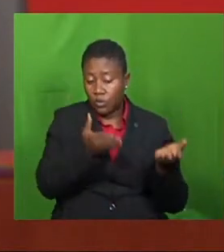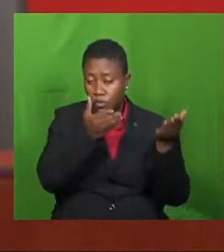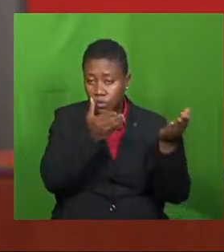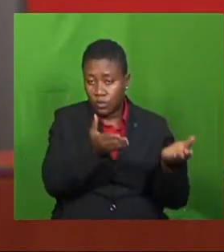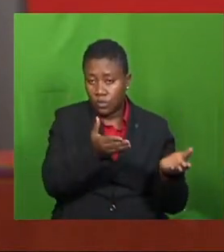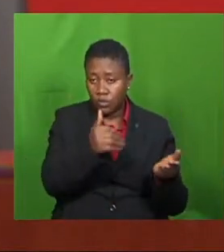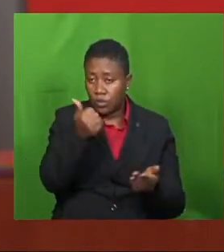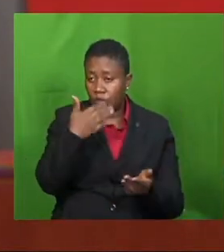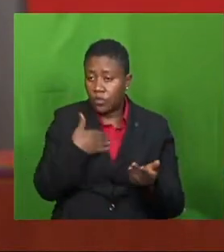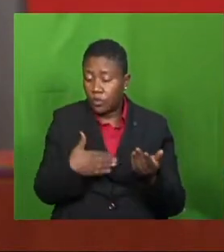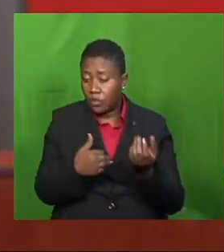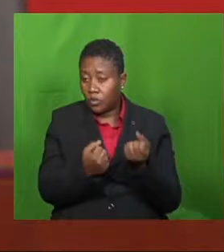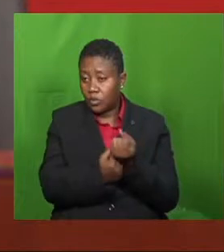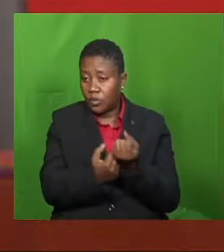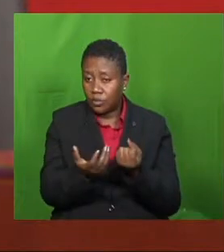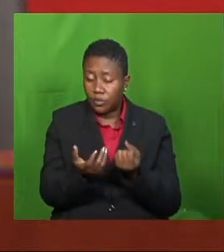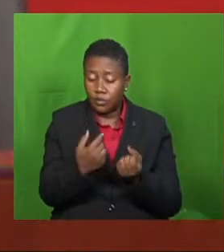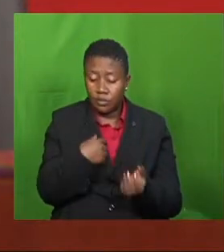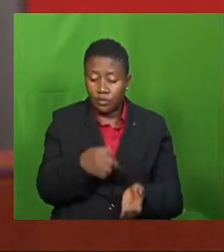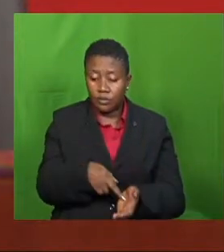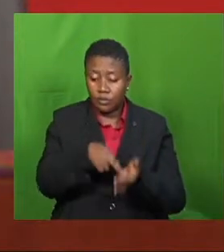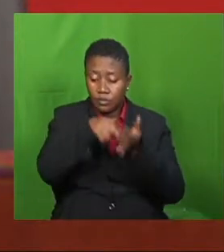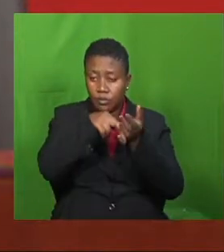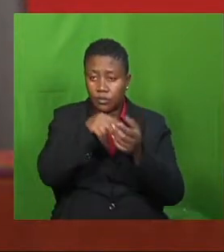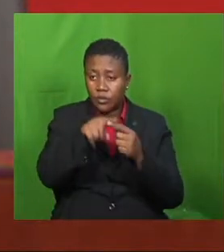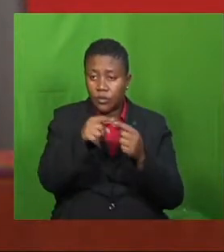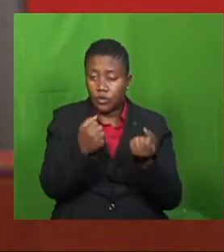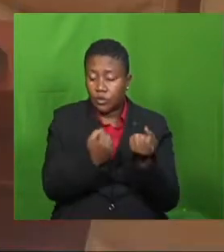Yes, Honourable. Speaker, I rise to second the motion.